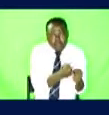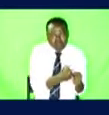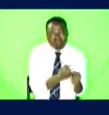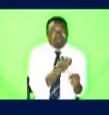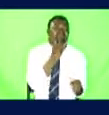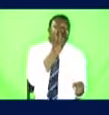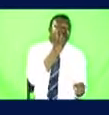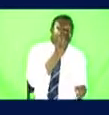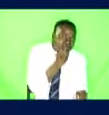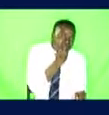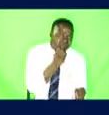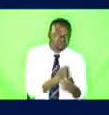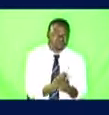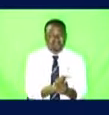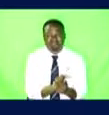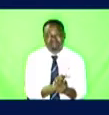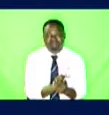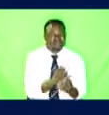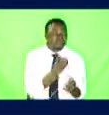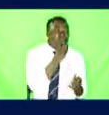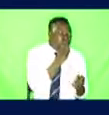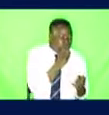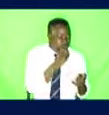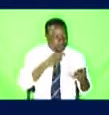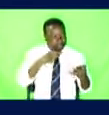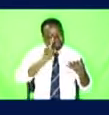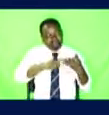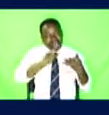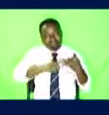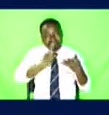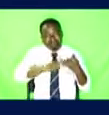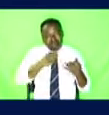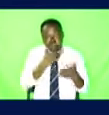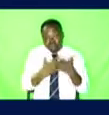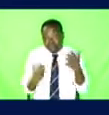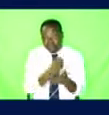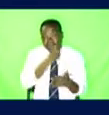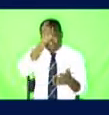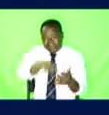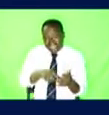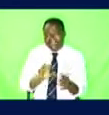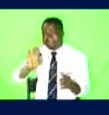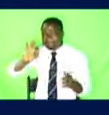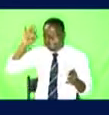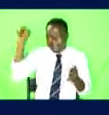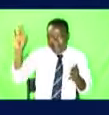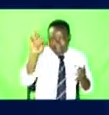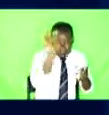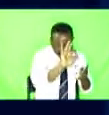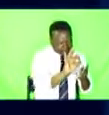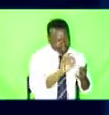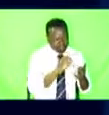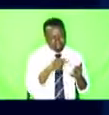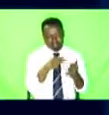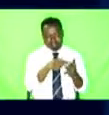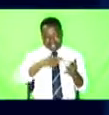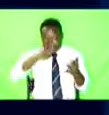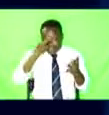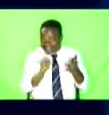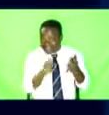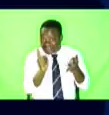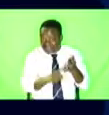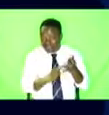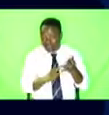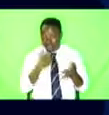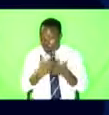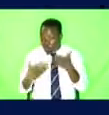It shouldn't be altered. Number two, the gospel ought to be preached. Number three,